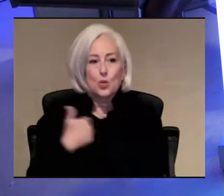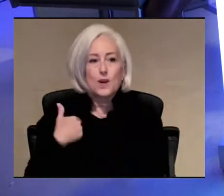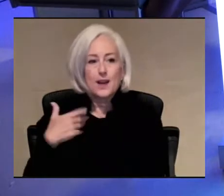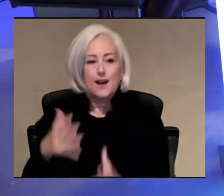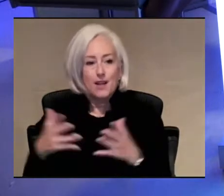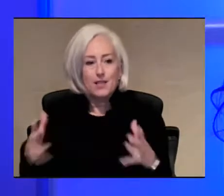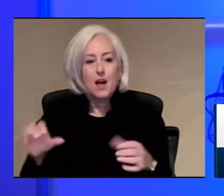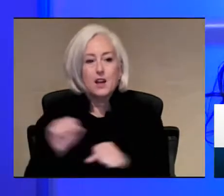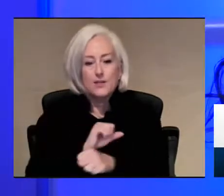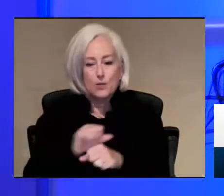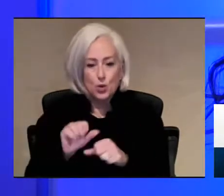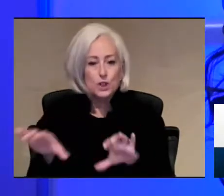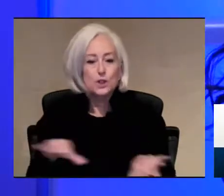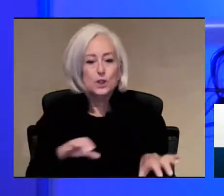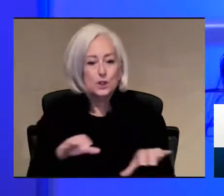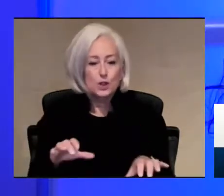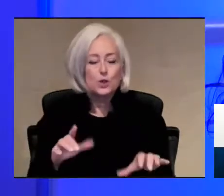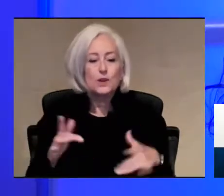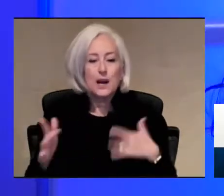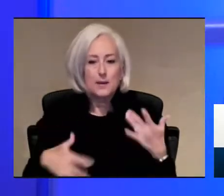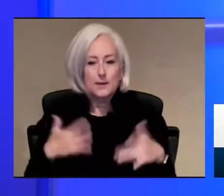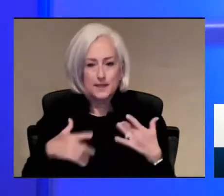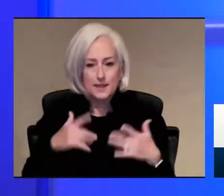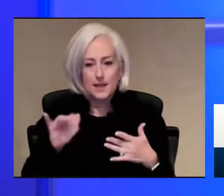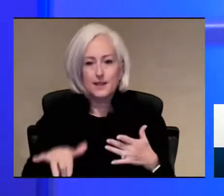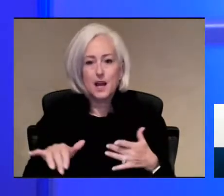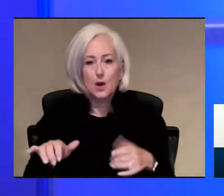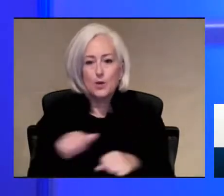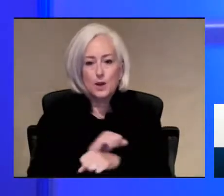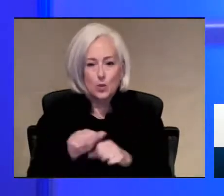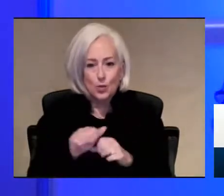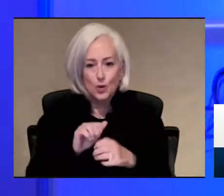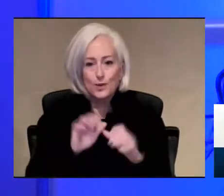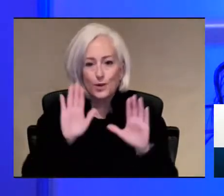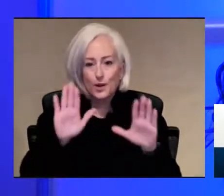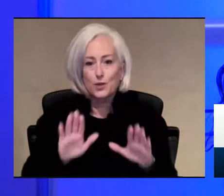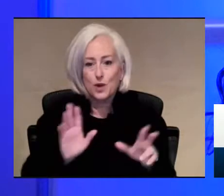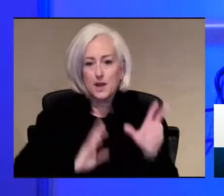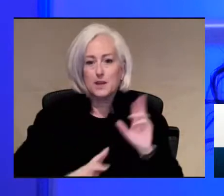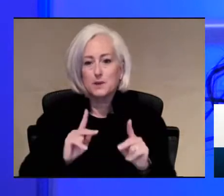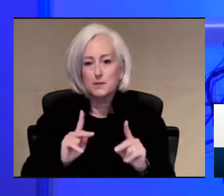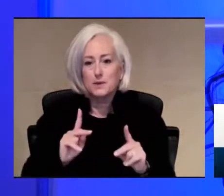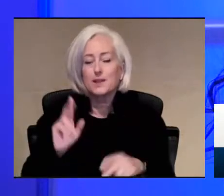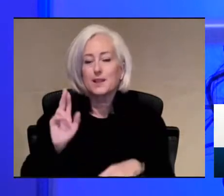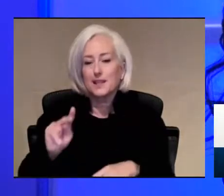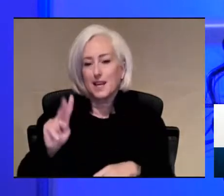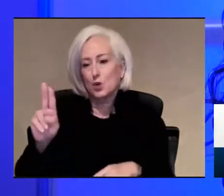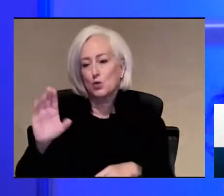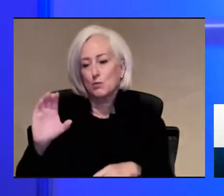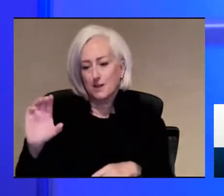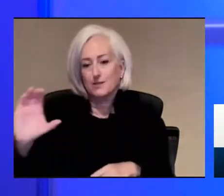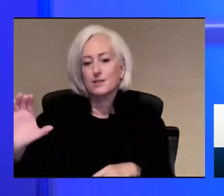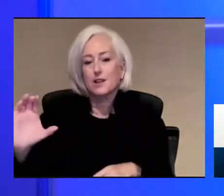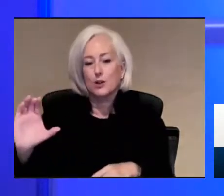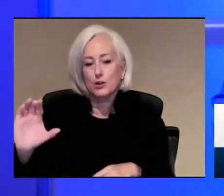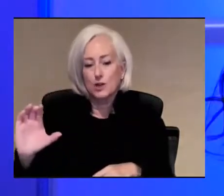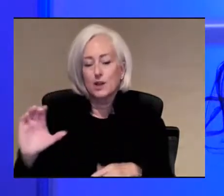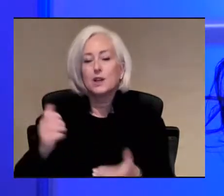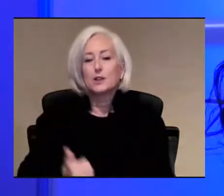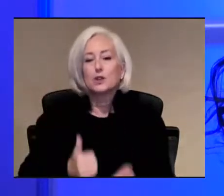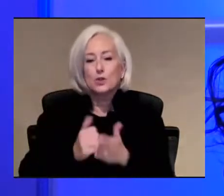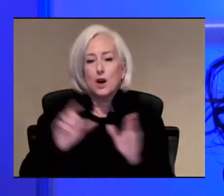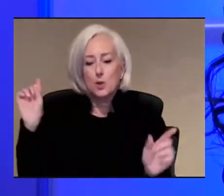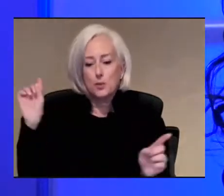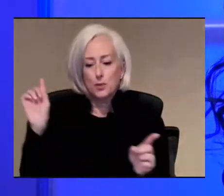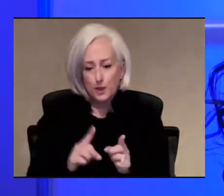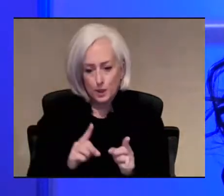and I'm excited that we get to work with great people at the University of Kansas Hospital to help narrow and eliminate those